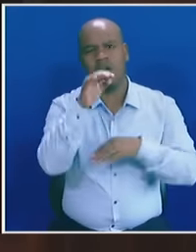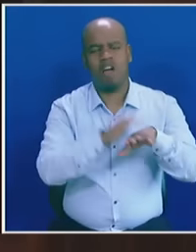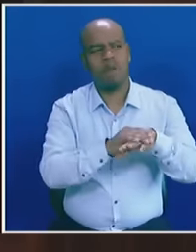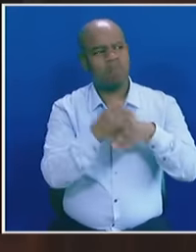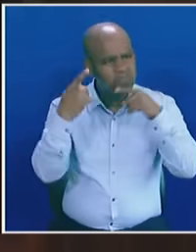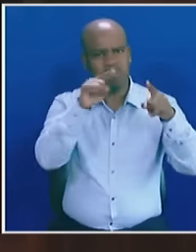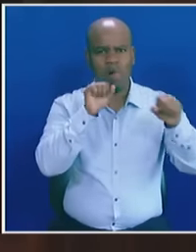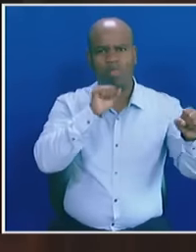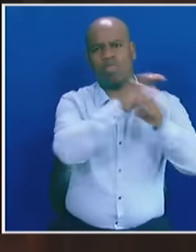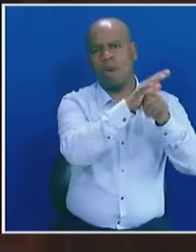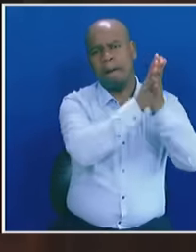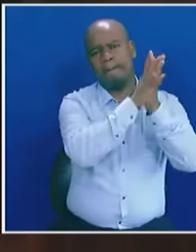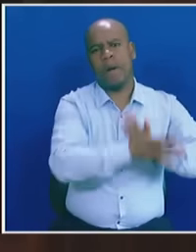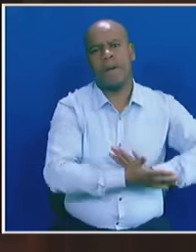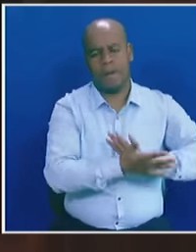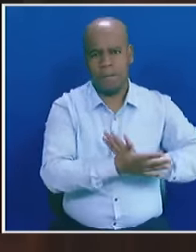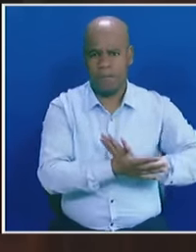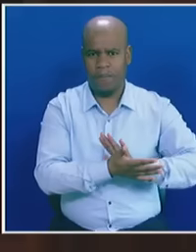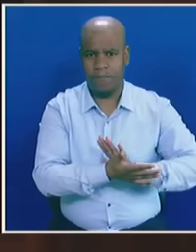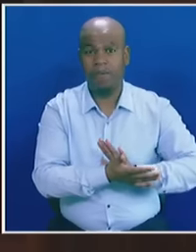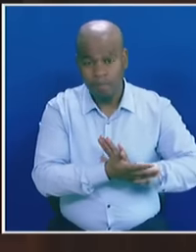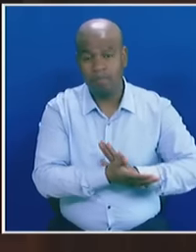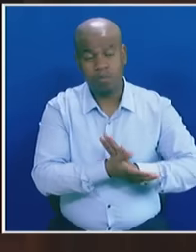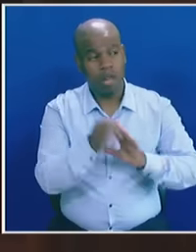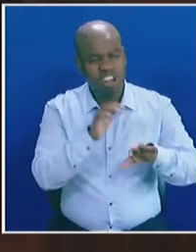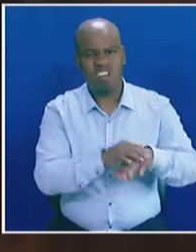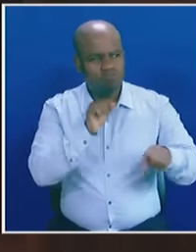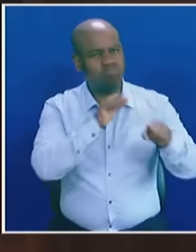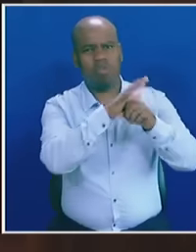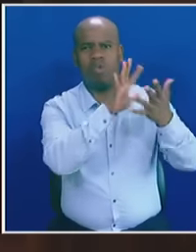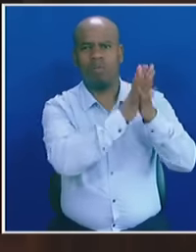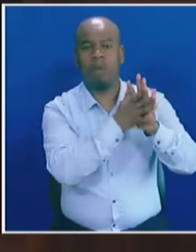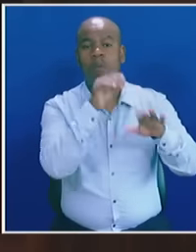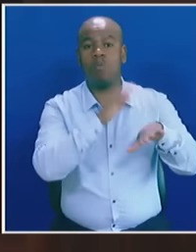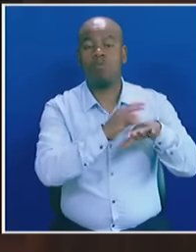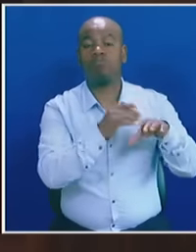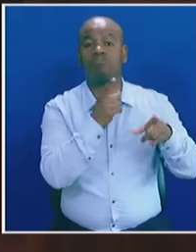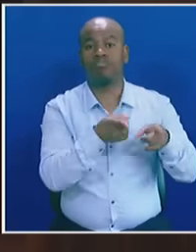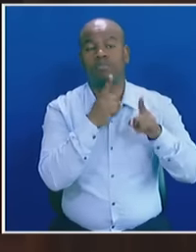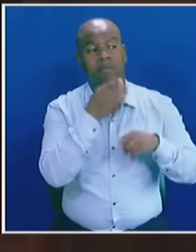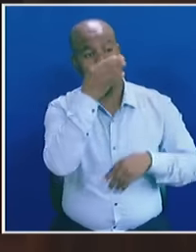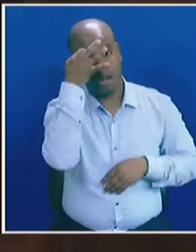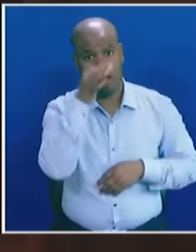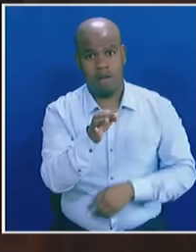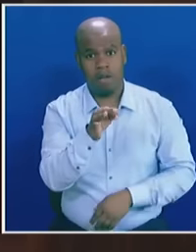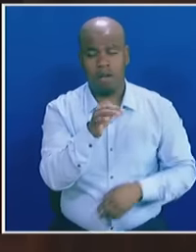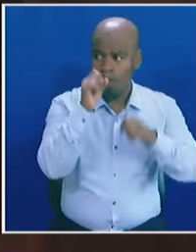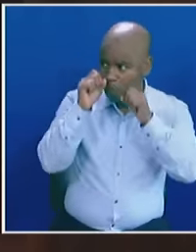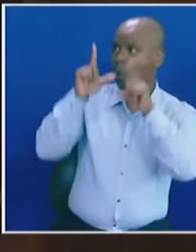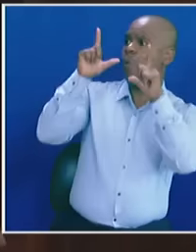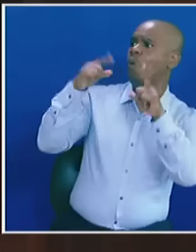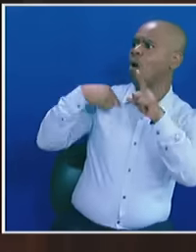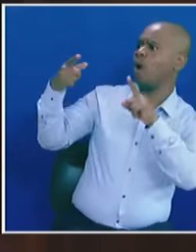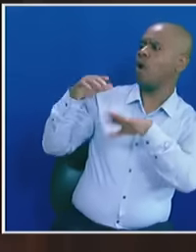governments by propping up opposition to their administrations when their governments realize they are